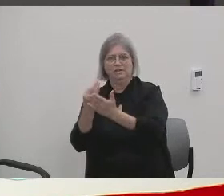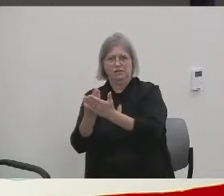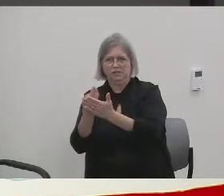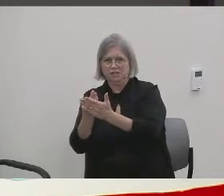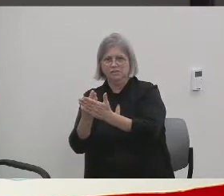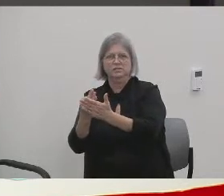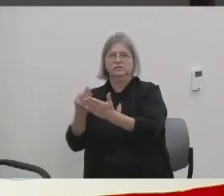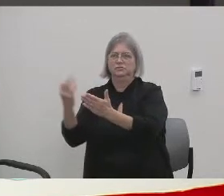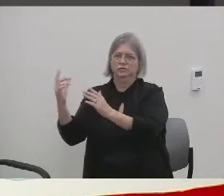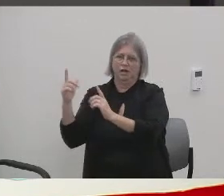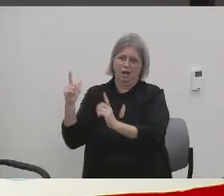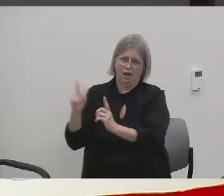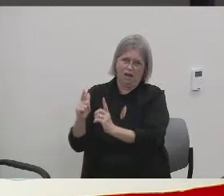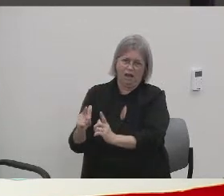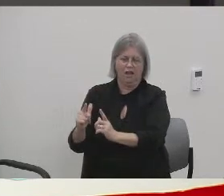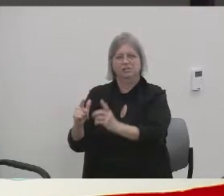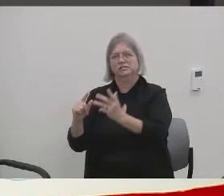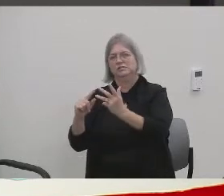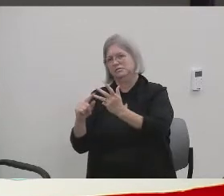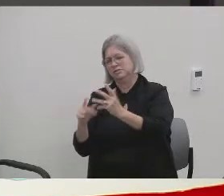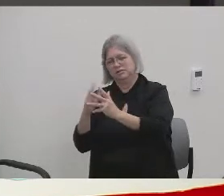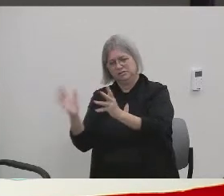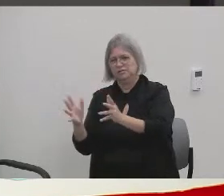for the vast majority of that.